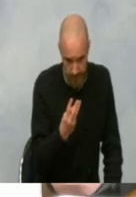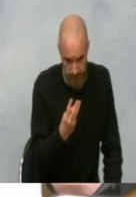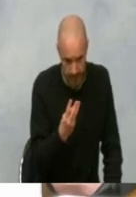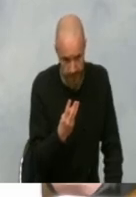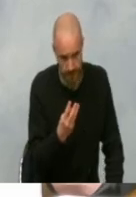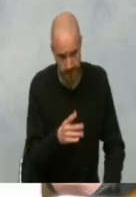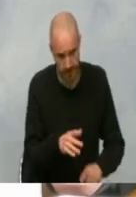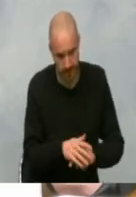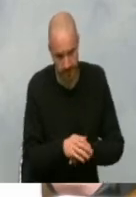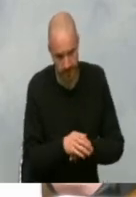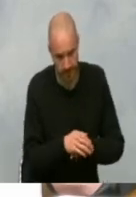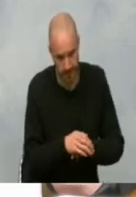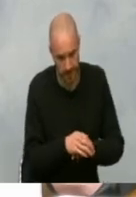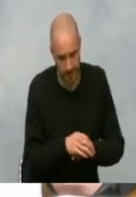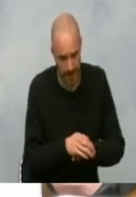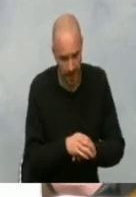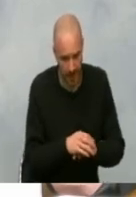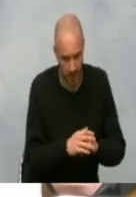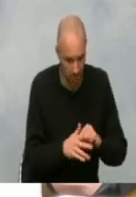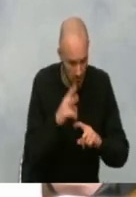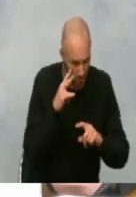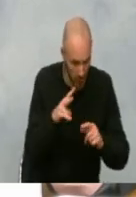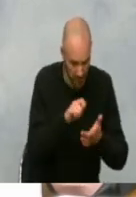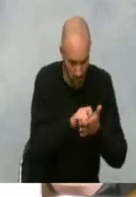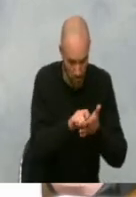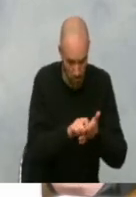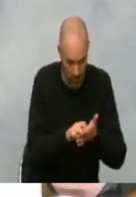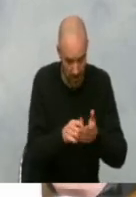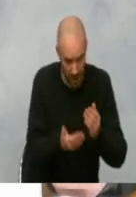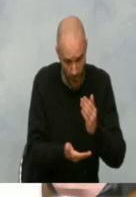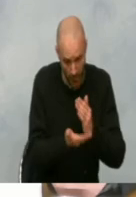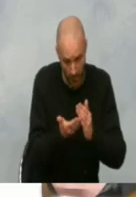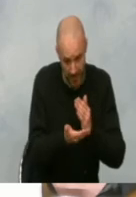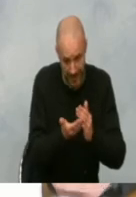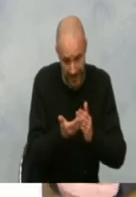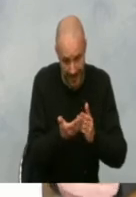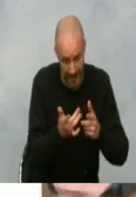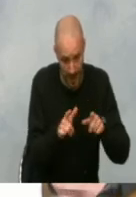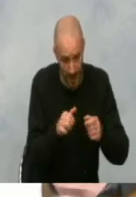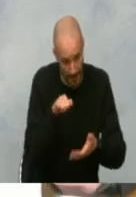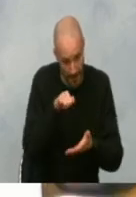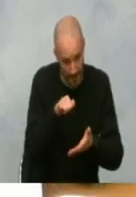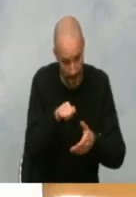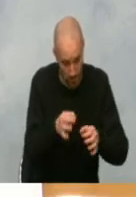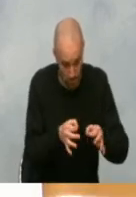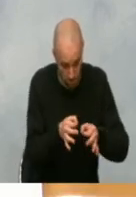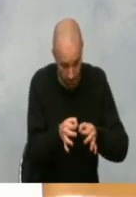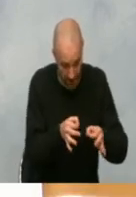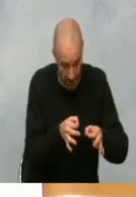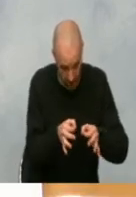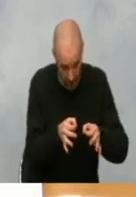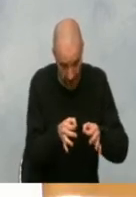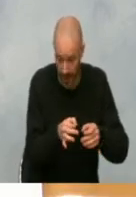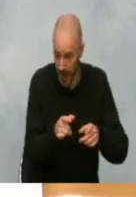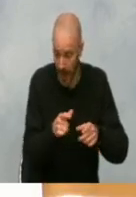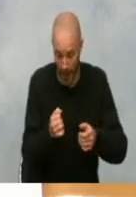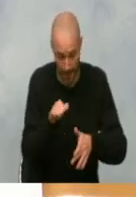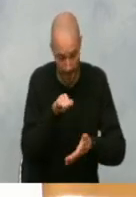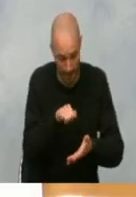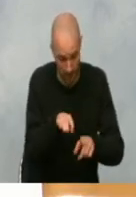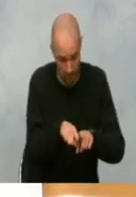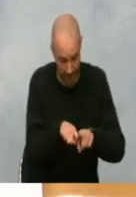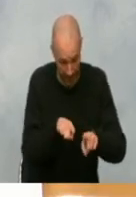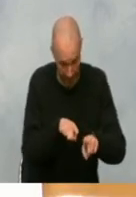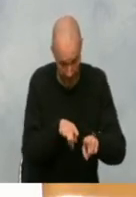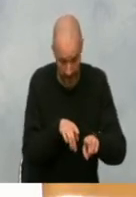that updated budget strategy and that residual budget gap restated at £16.3 million.